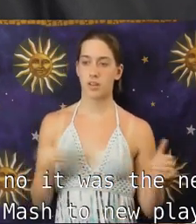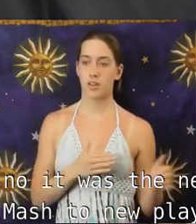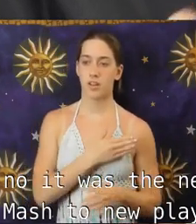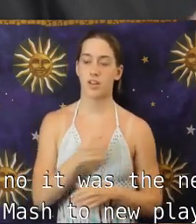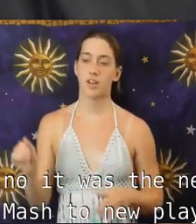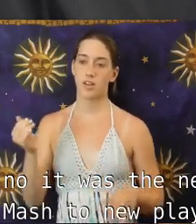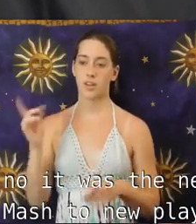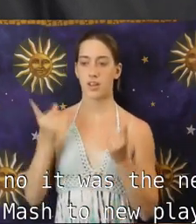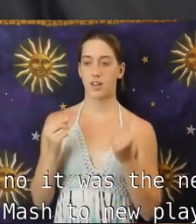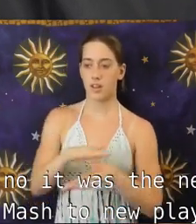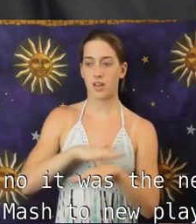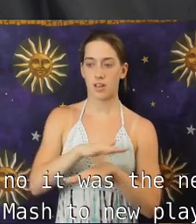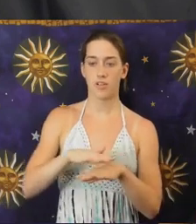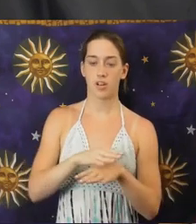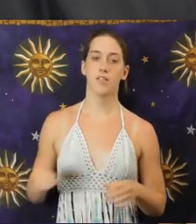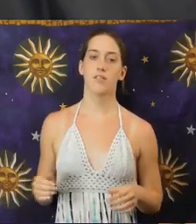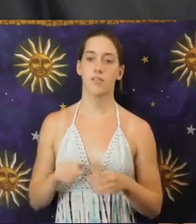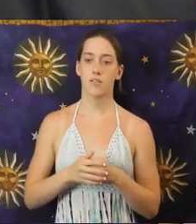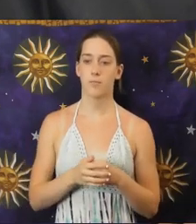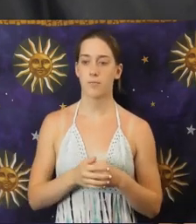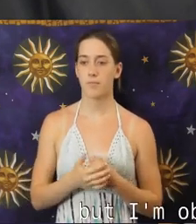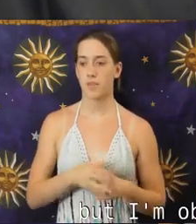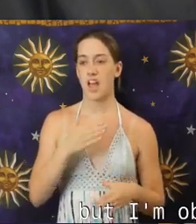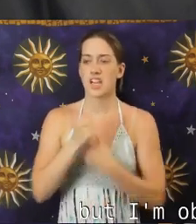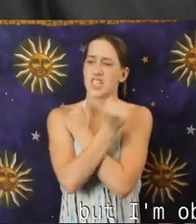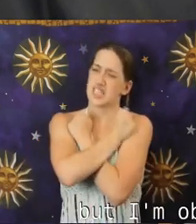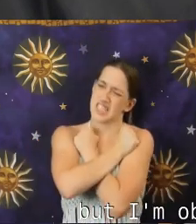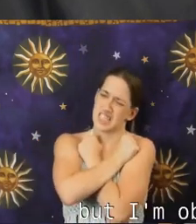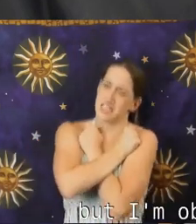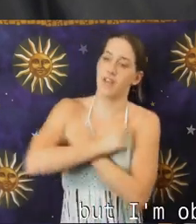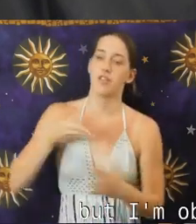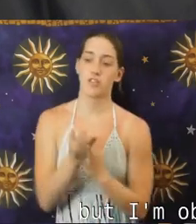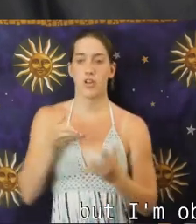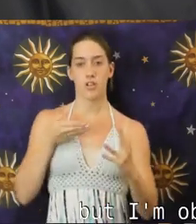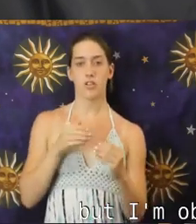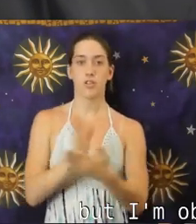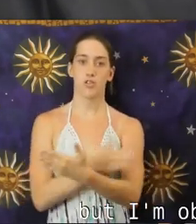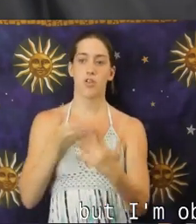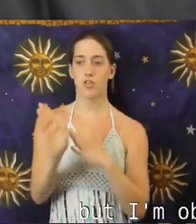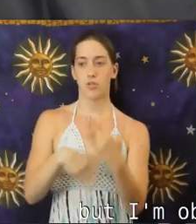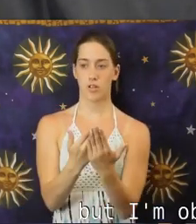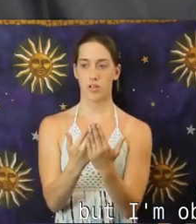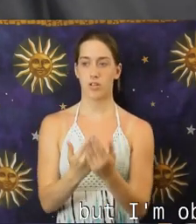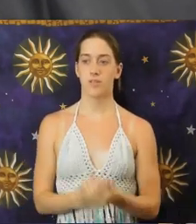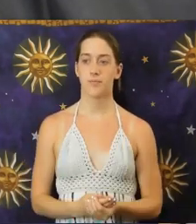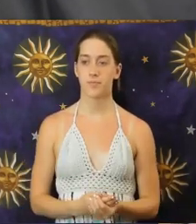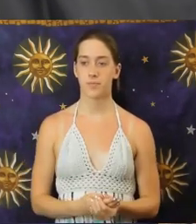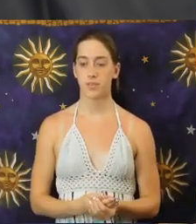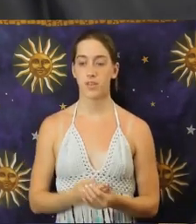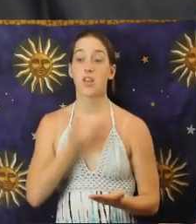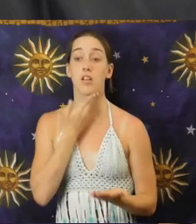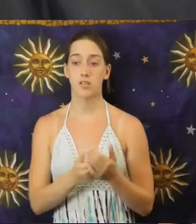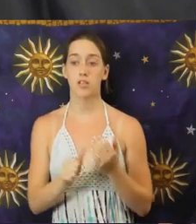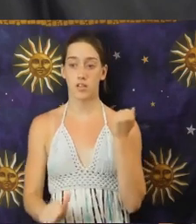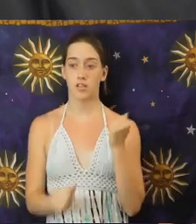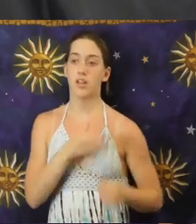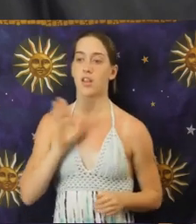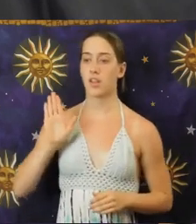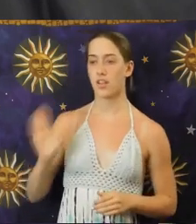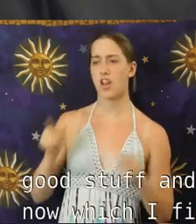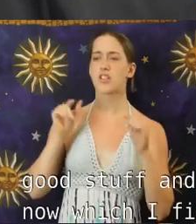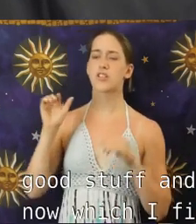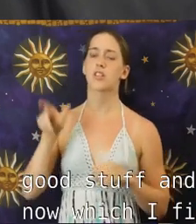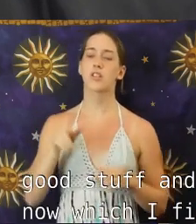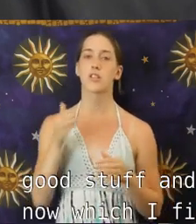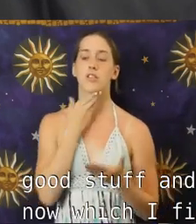and I'm really not too familiar with their work, but I am obsessed with their song Through It All.